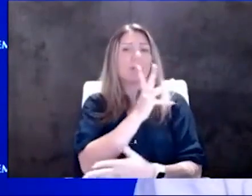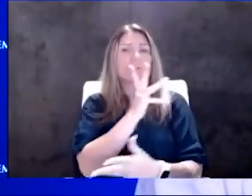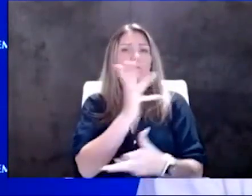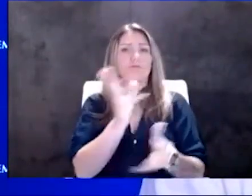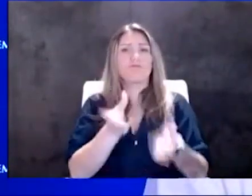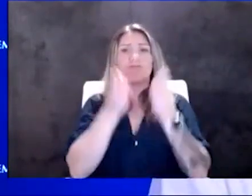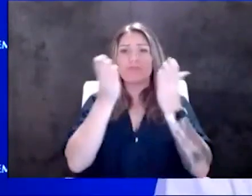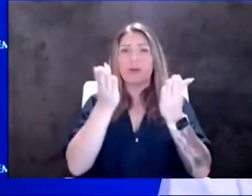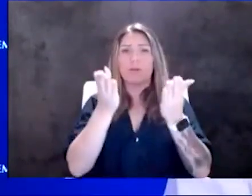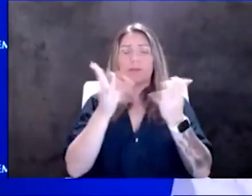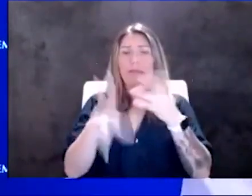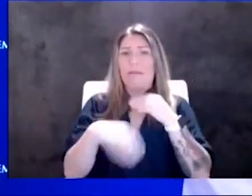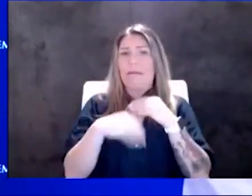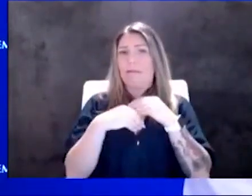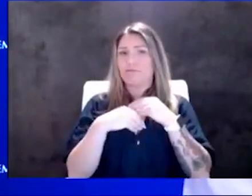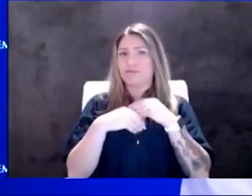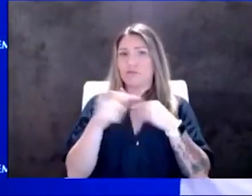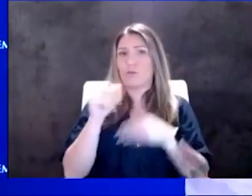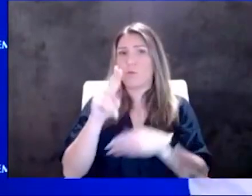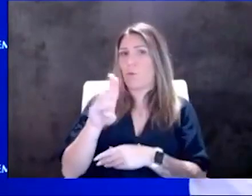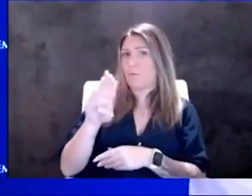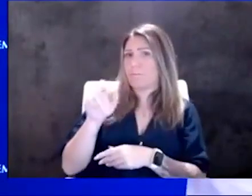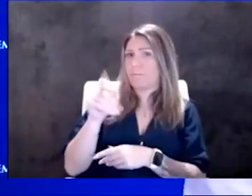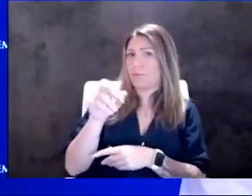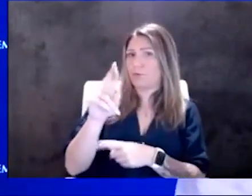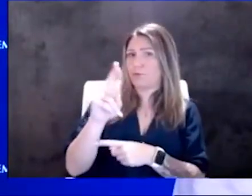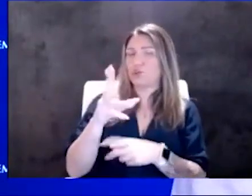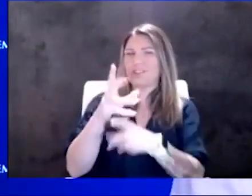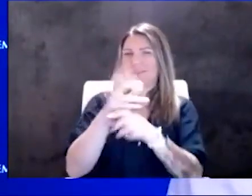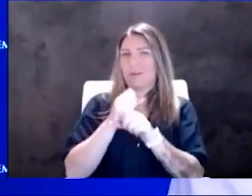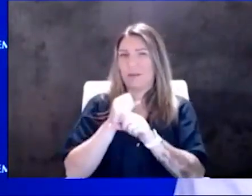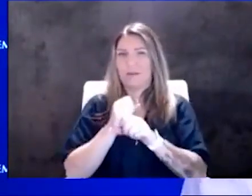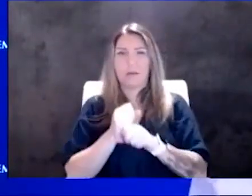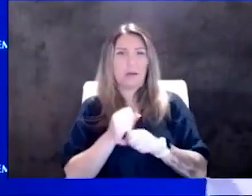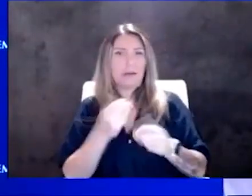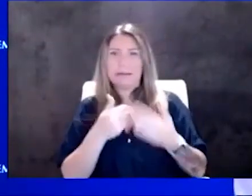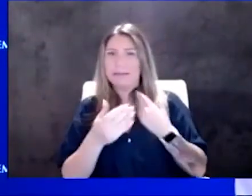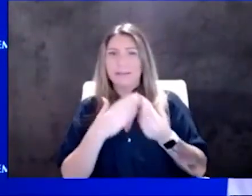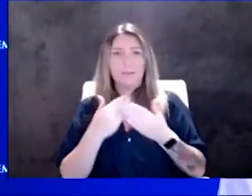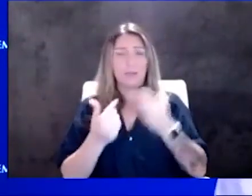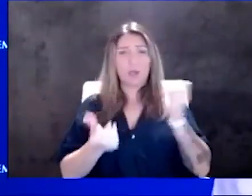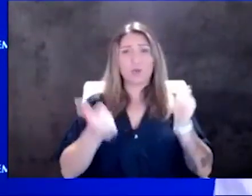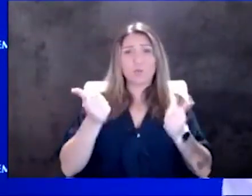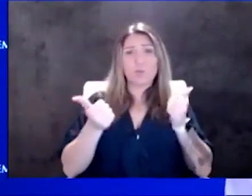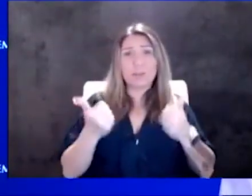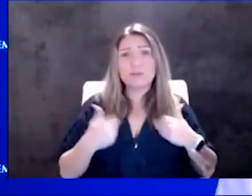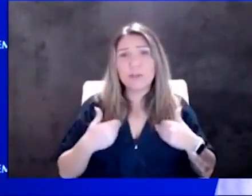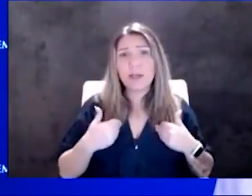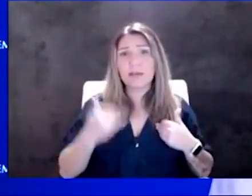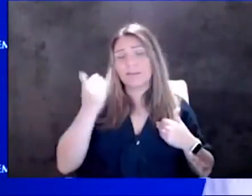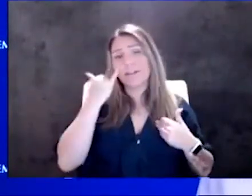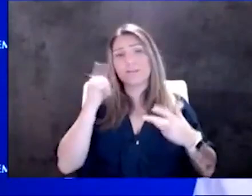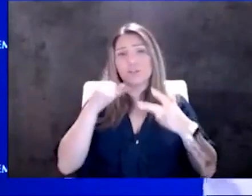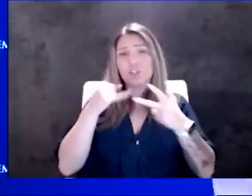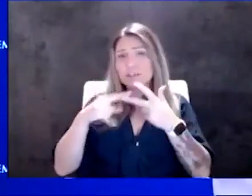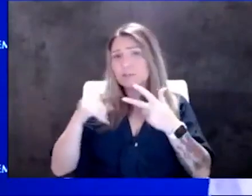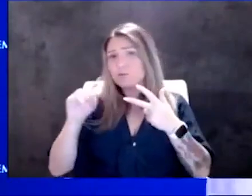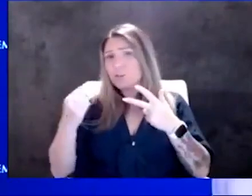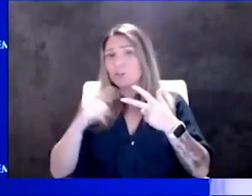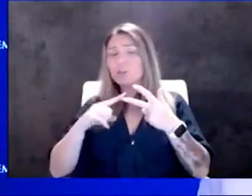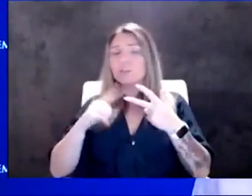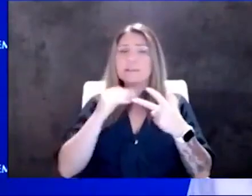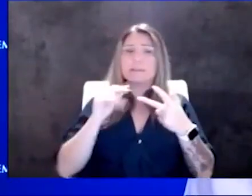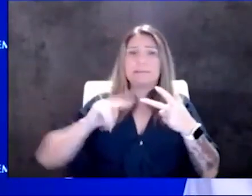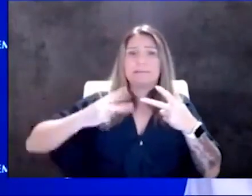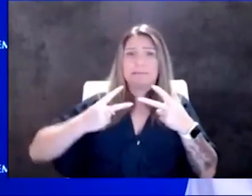dose or that booster, just go get that booster. I don't think it matters which one you get, whether you got Johnson & Johnson first and you're going to get that for your second dose, or